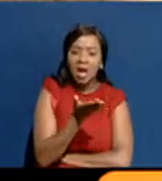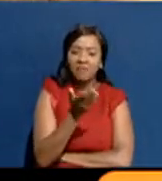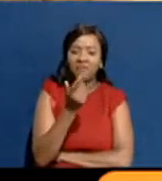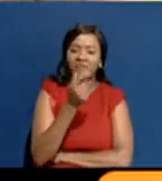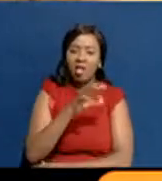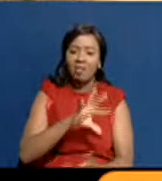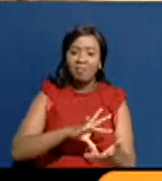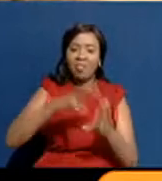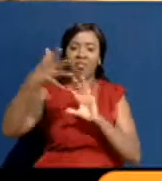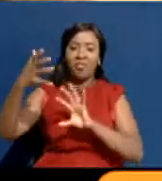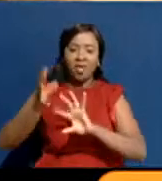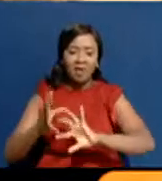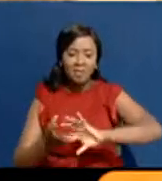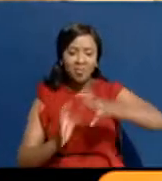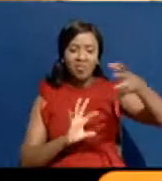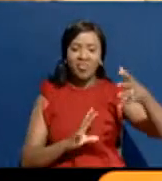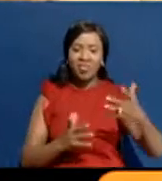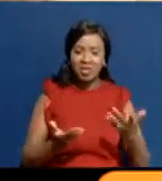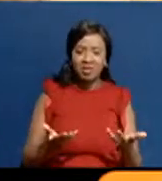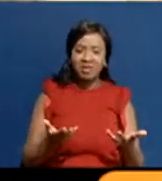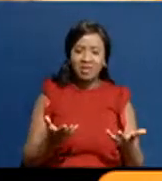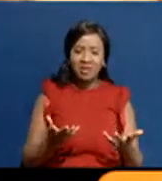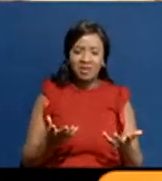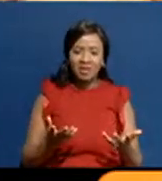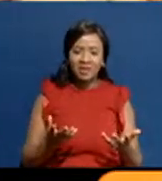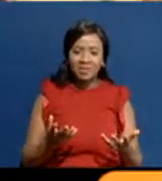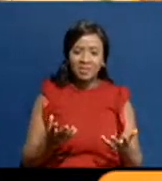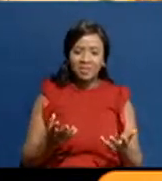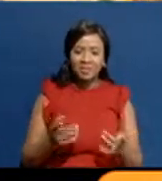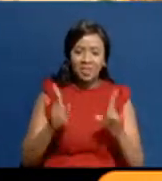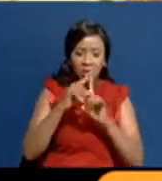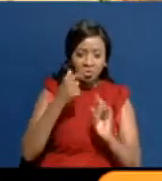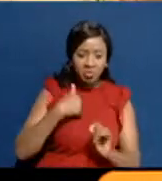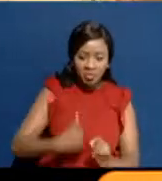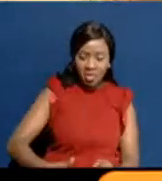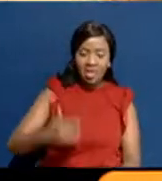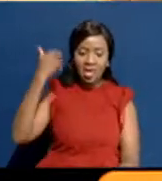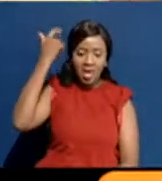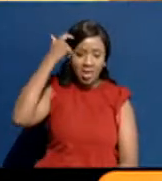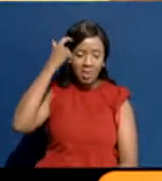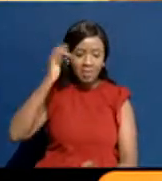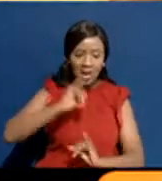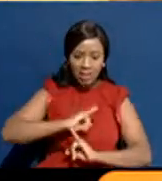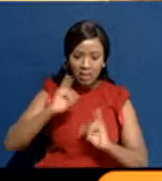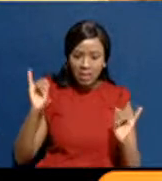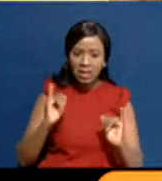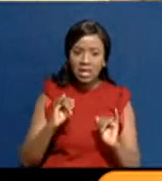plunder that comes in. I remember in